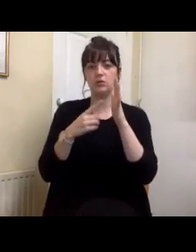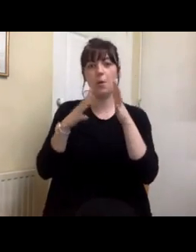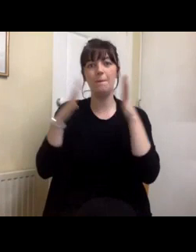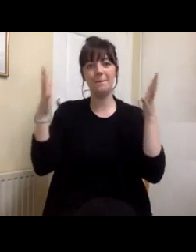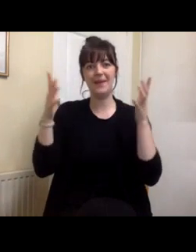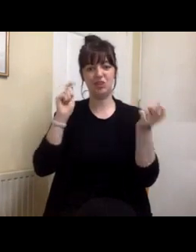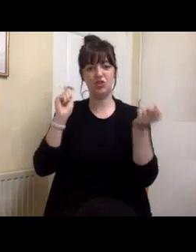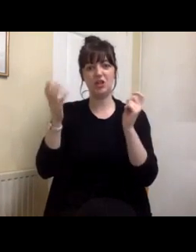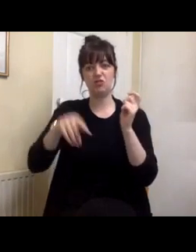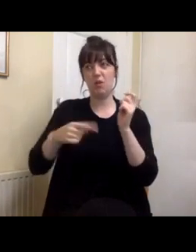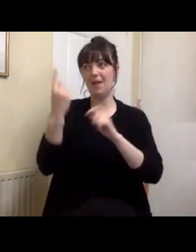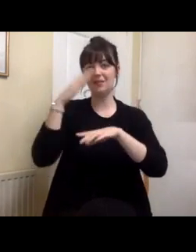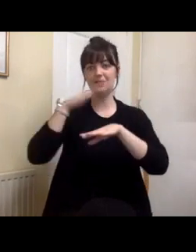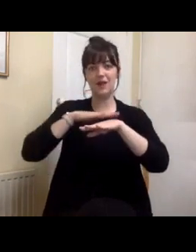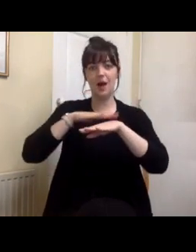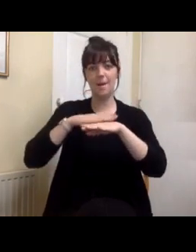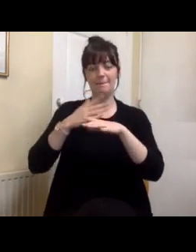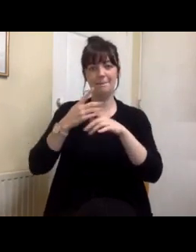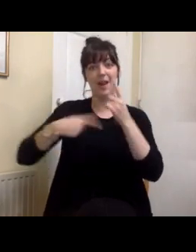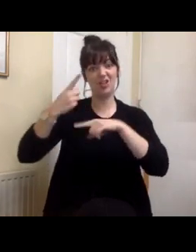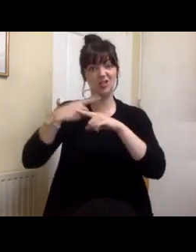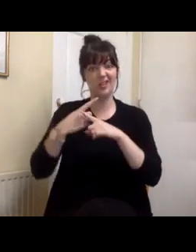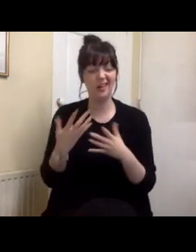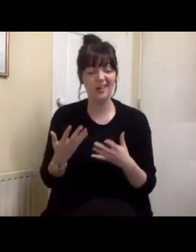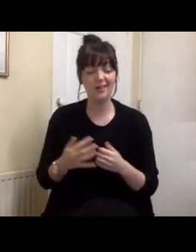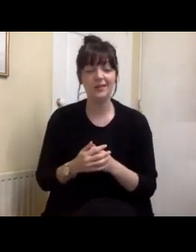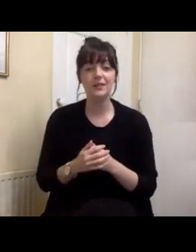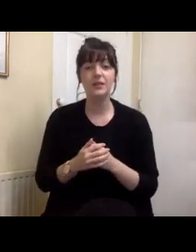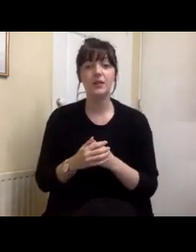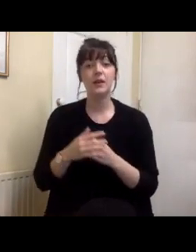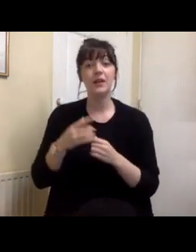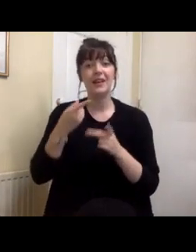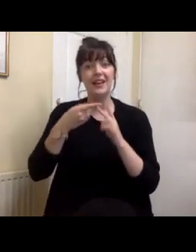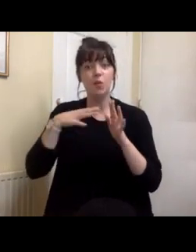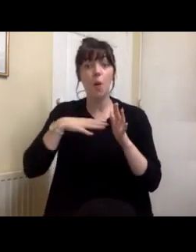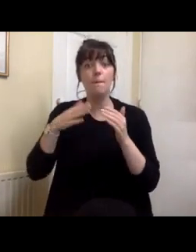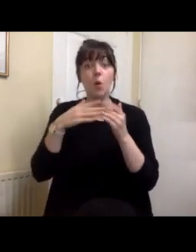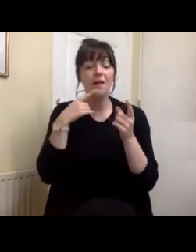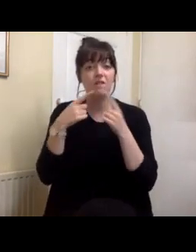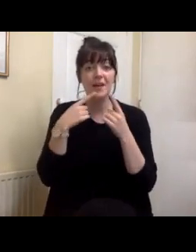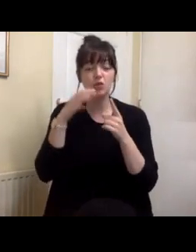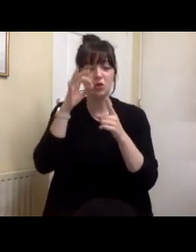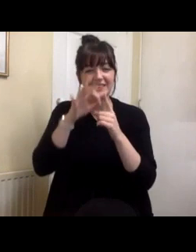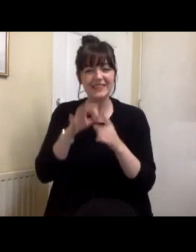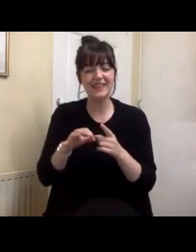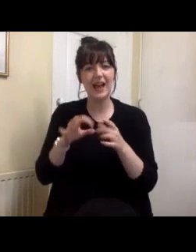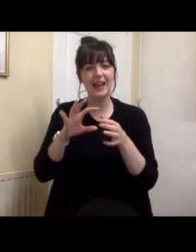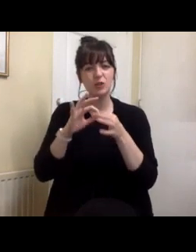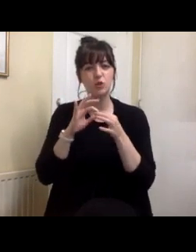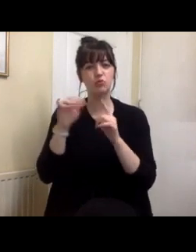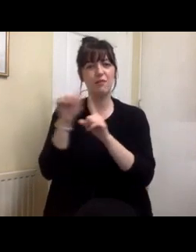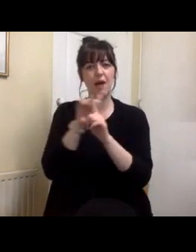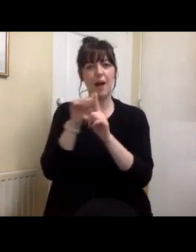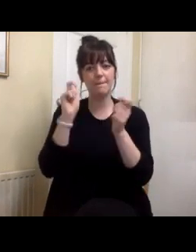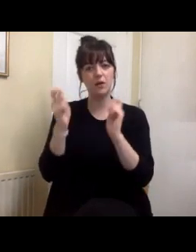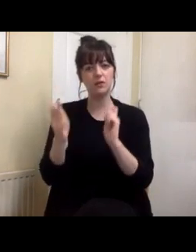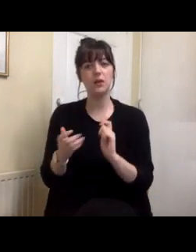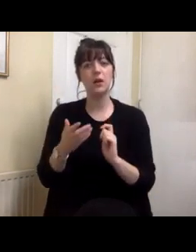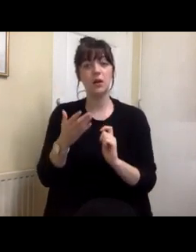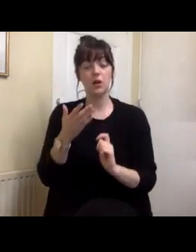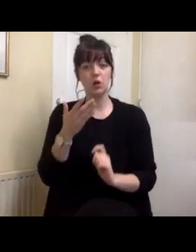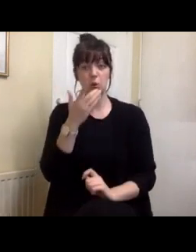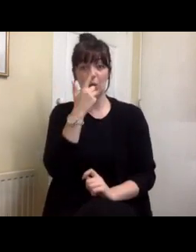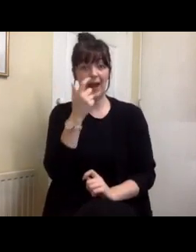supplementary consultation last year. If you'd like more information or more detail on the proposed refinements, we do suggest visiting